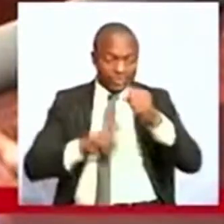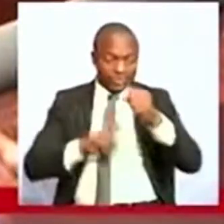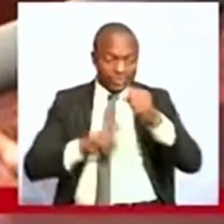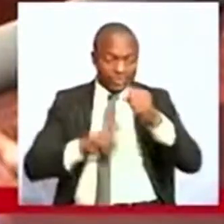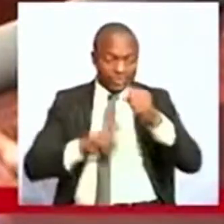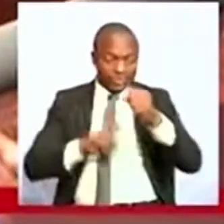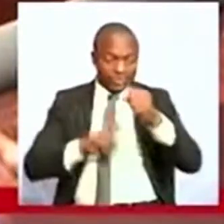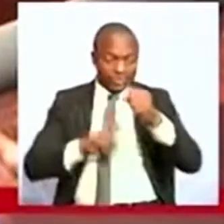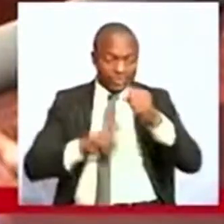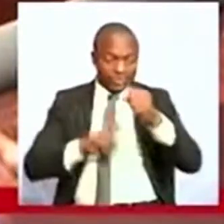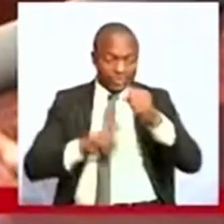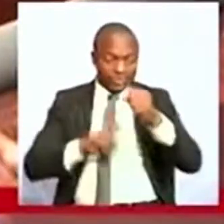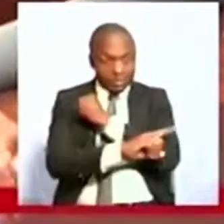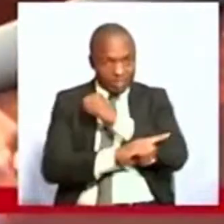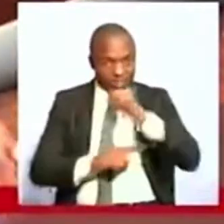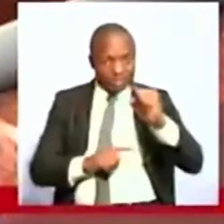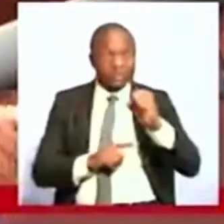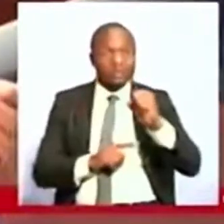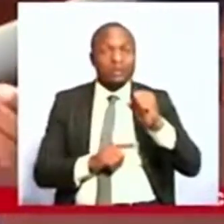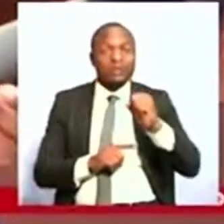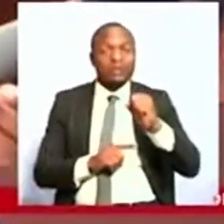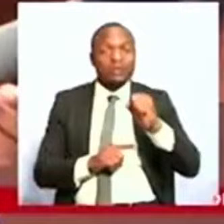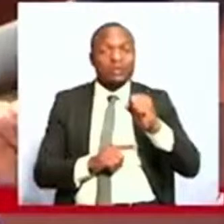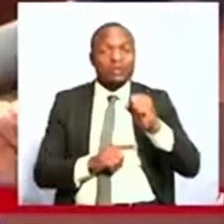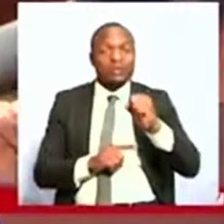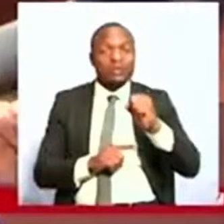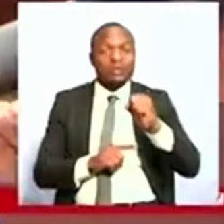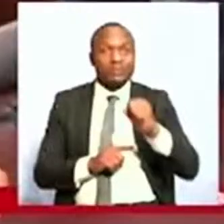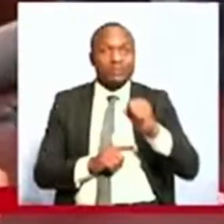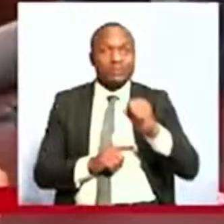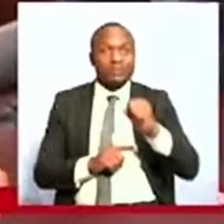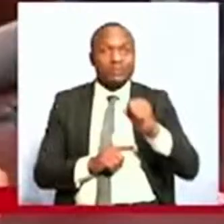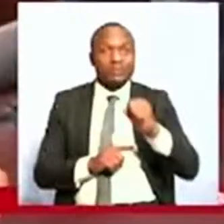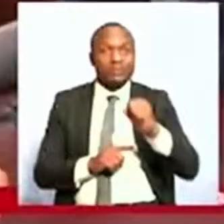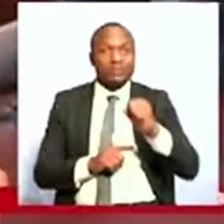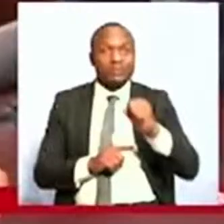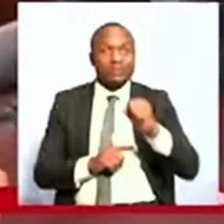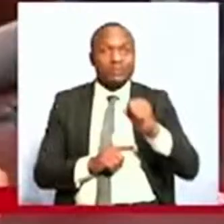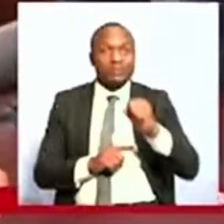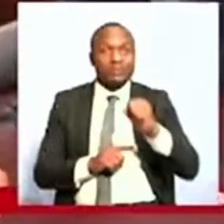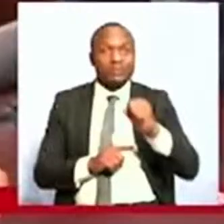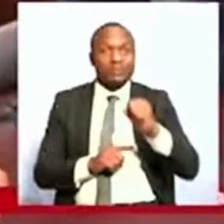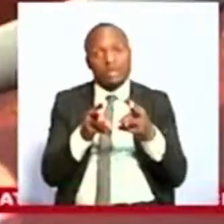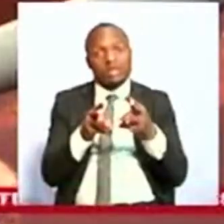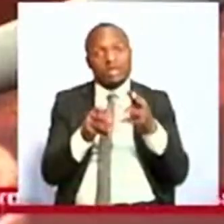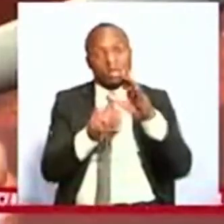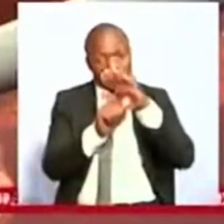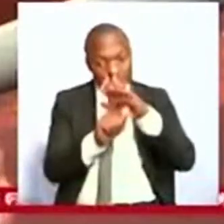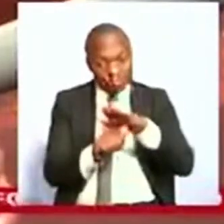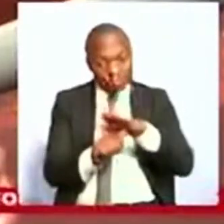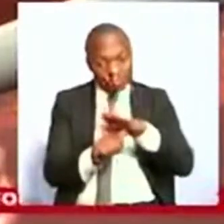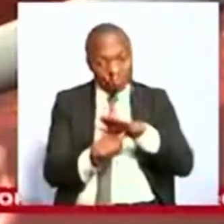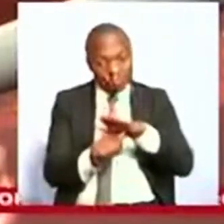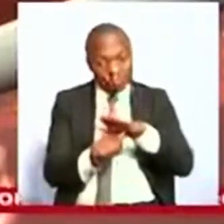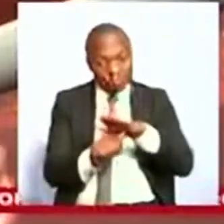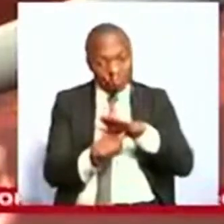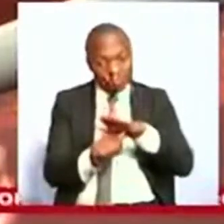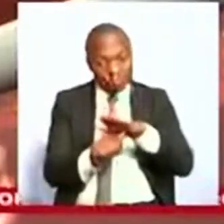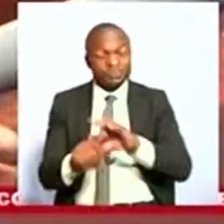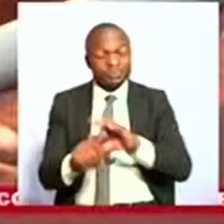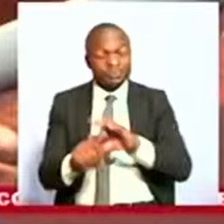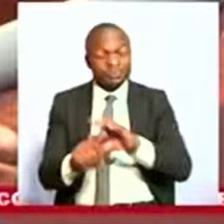Because torture amounts to some form of deprivation.